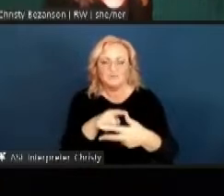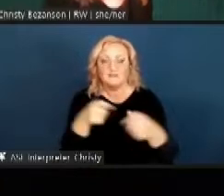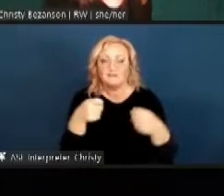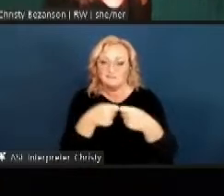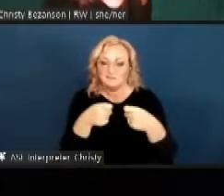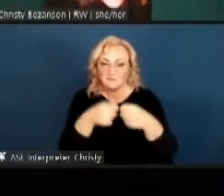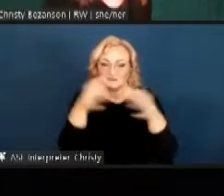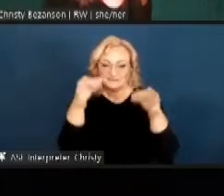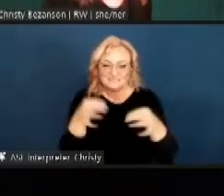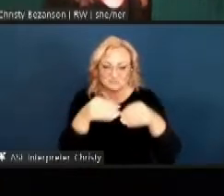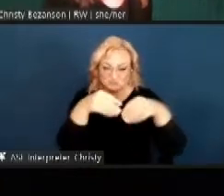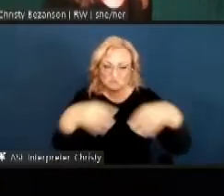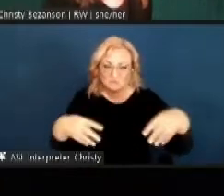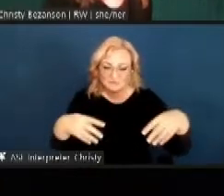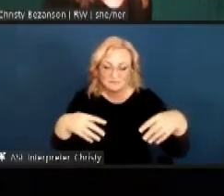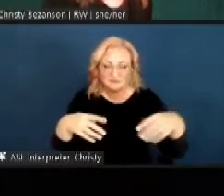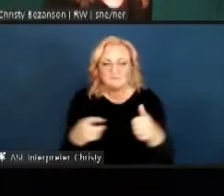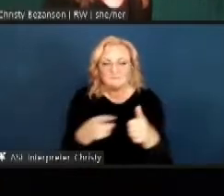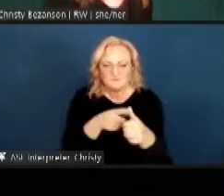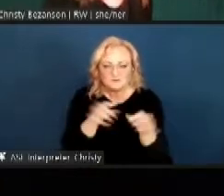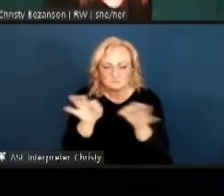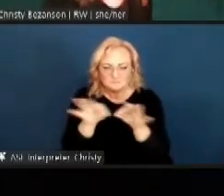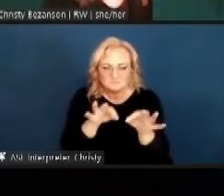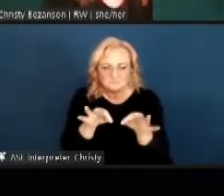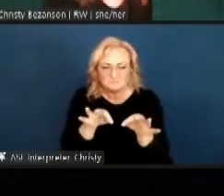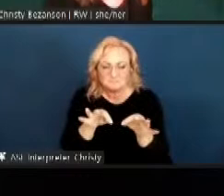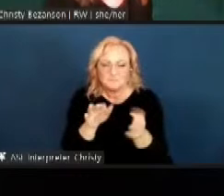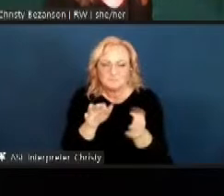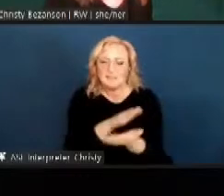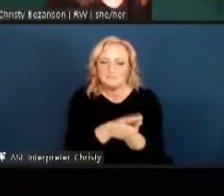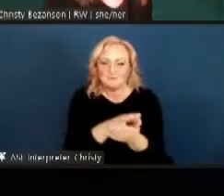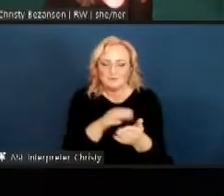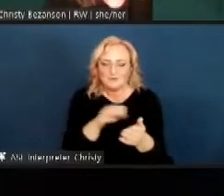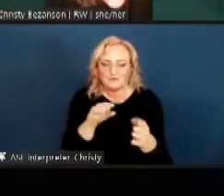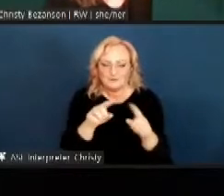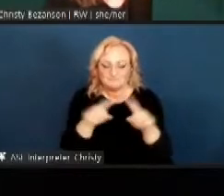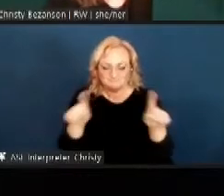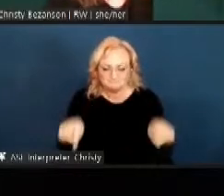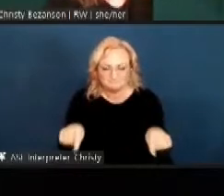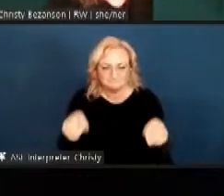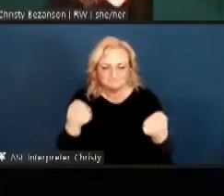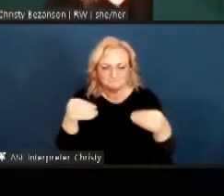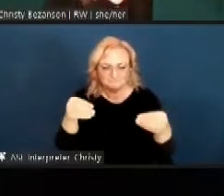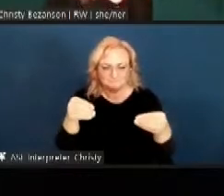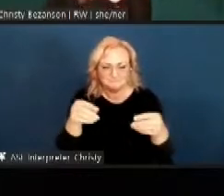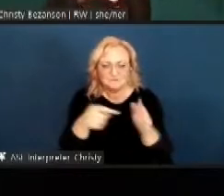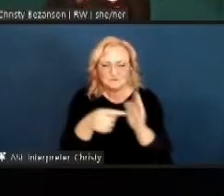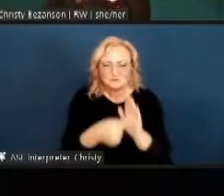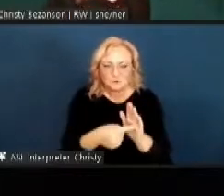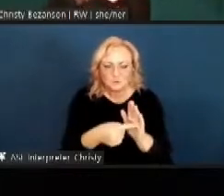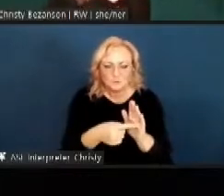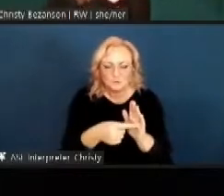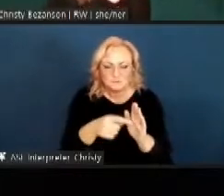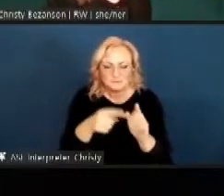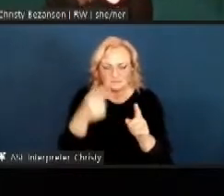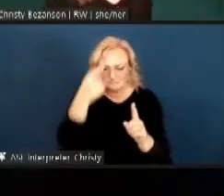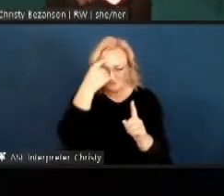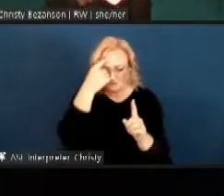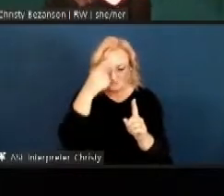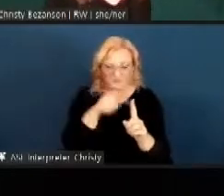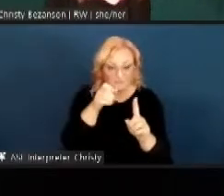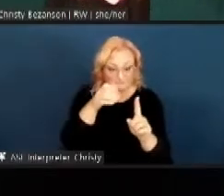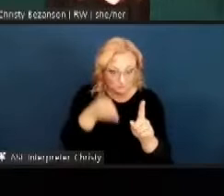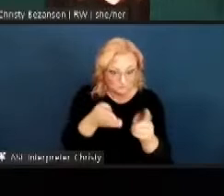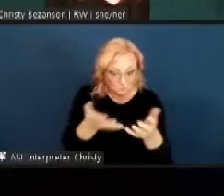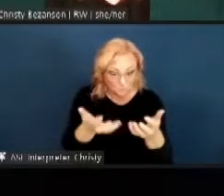decision tree, and we're going to first start with this paper version that sort of does the skip logic of, does that person